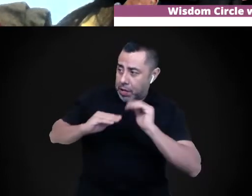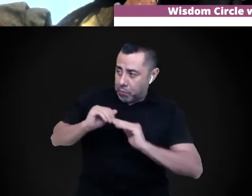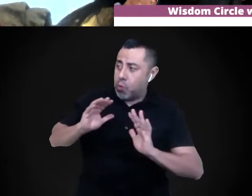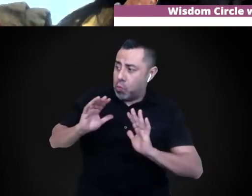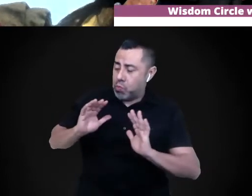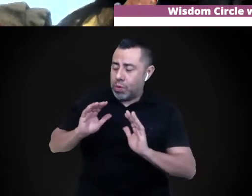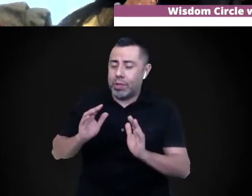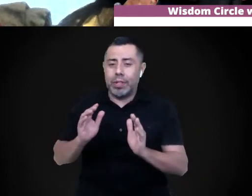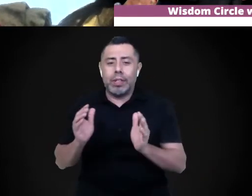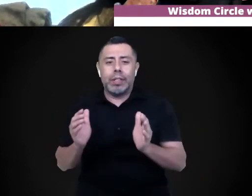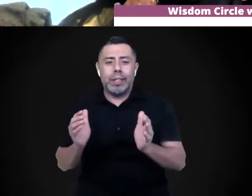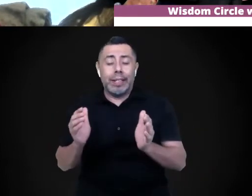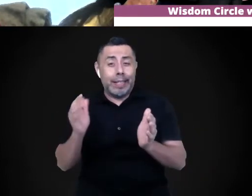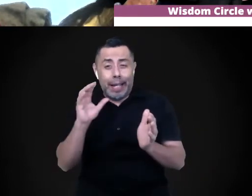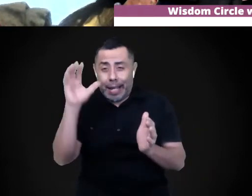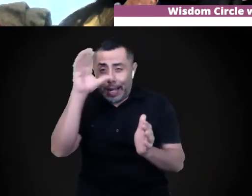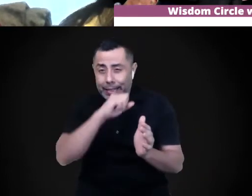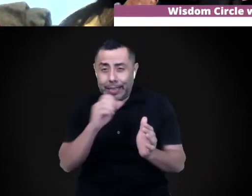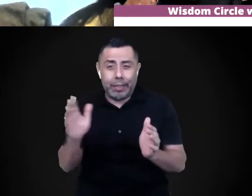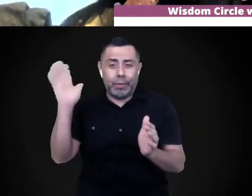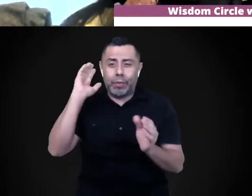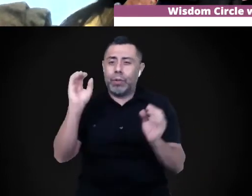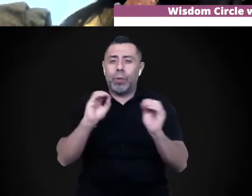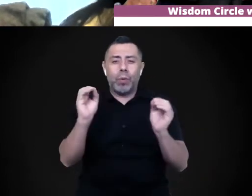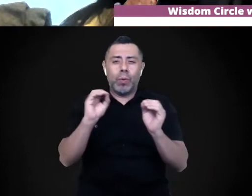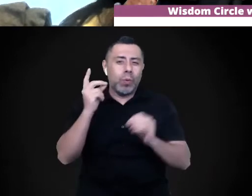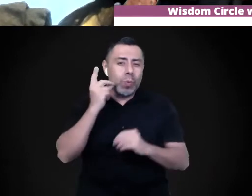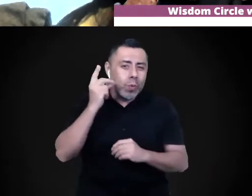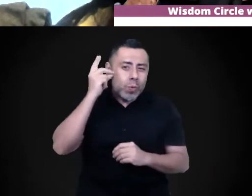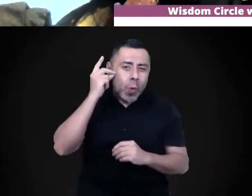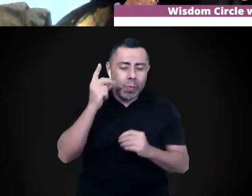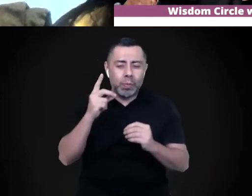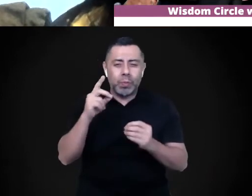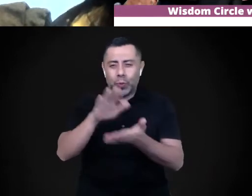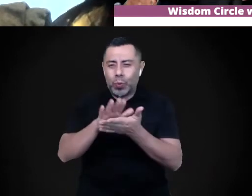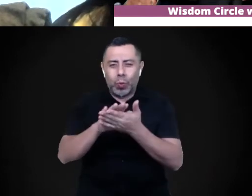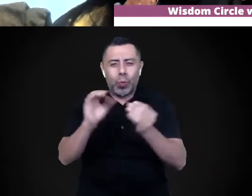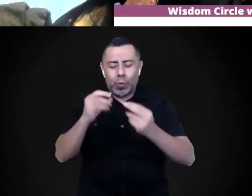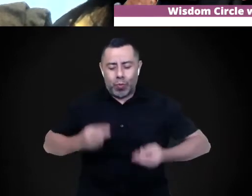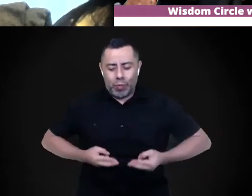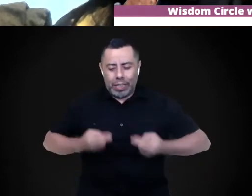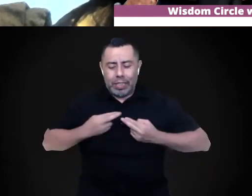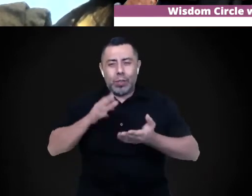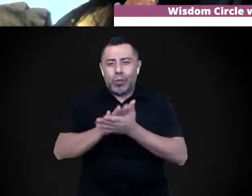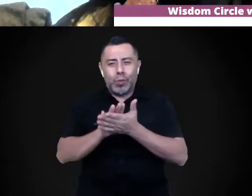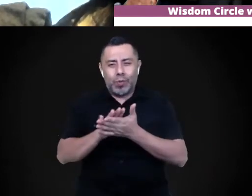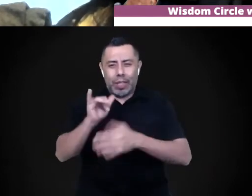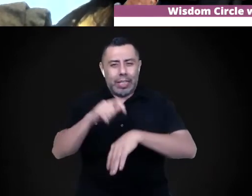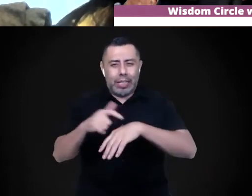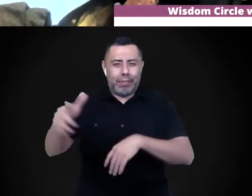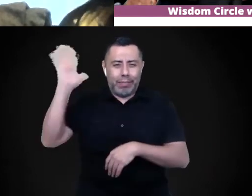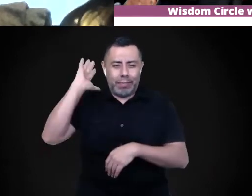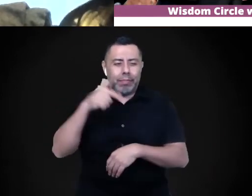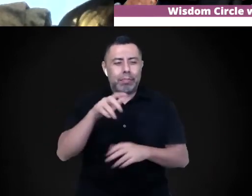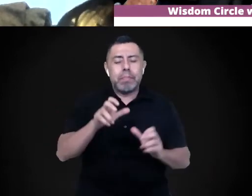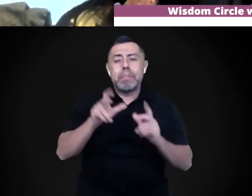I guess they didn't have boarding school, boarding places at the time. So it was back to that little house on the prairie type